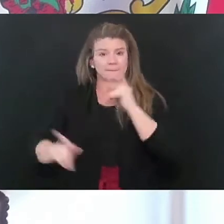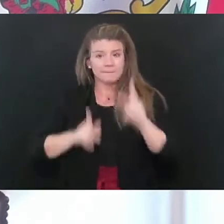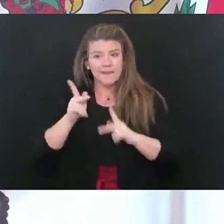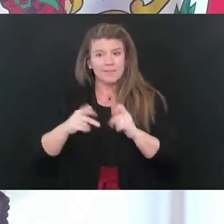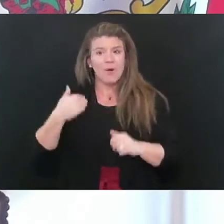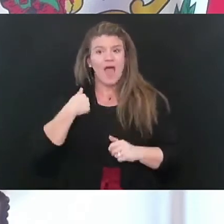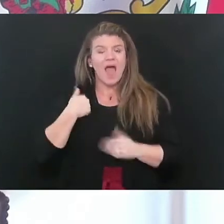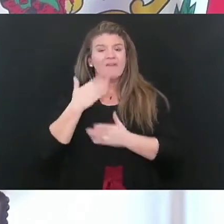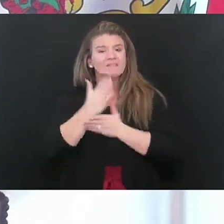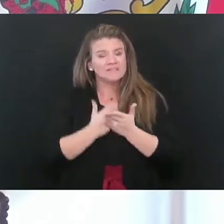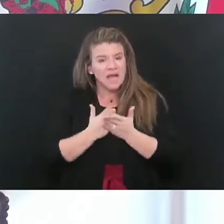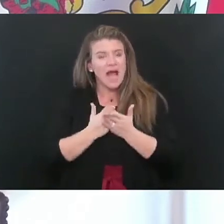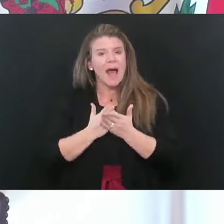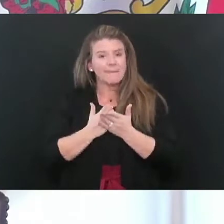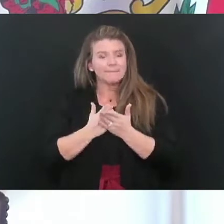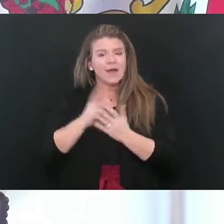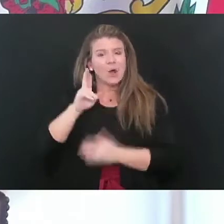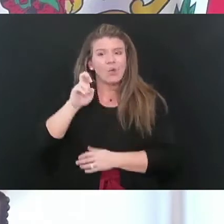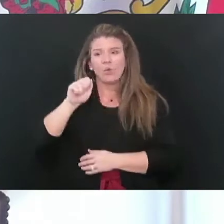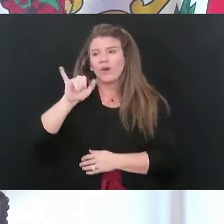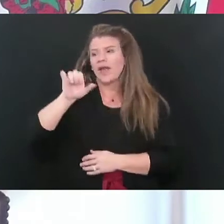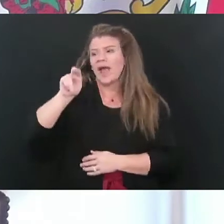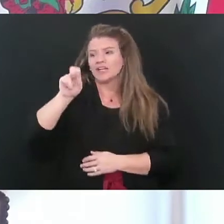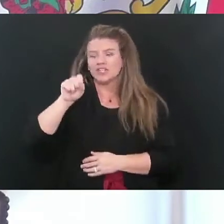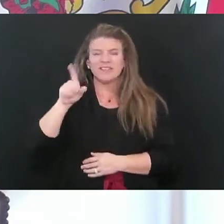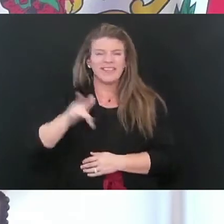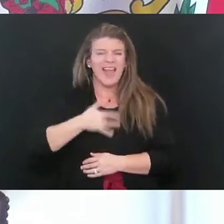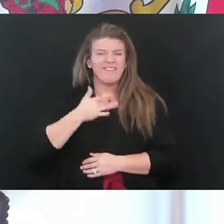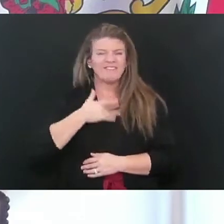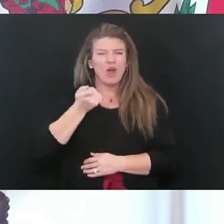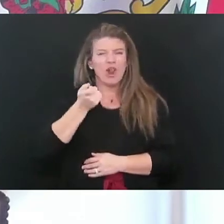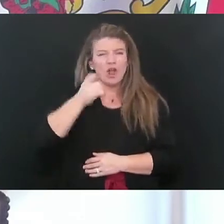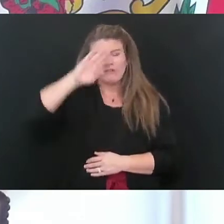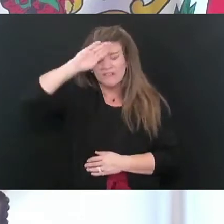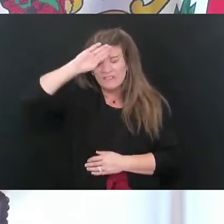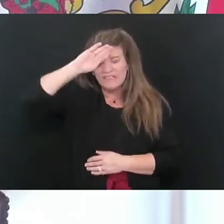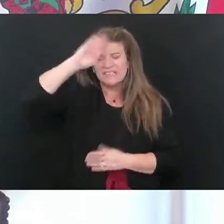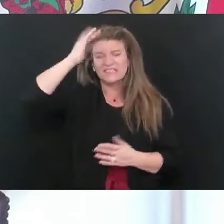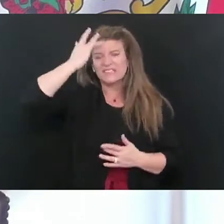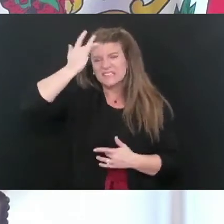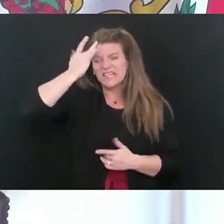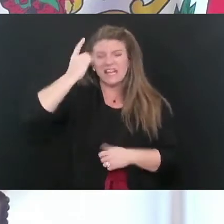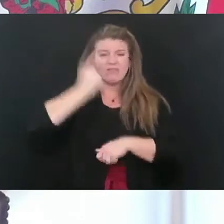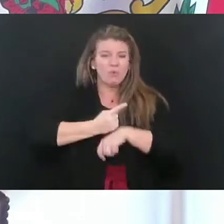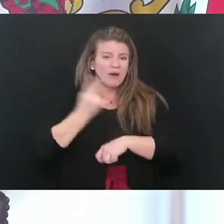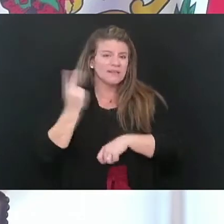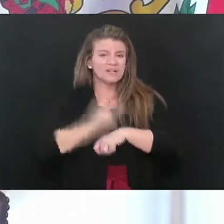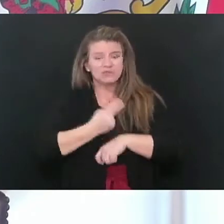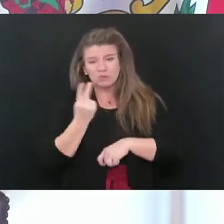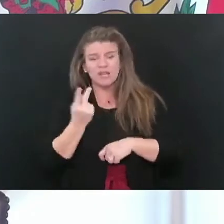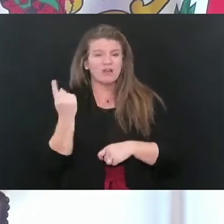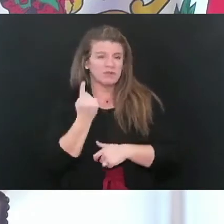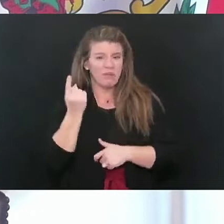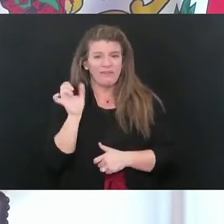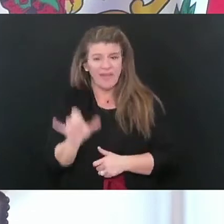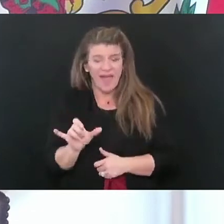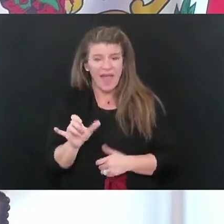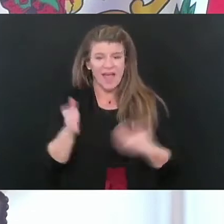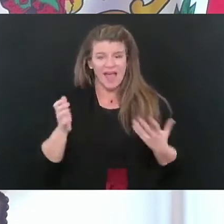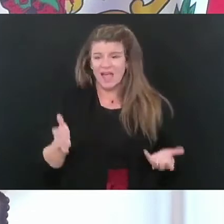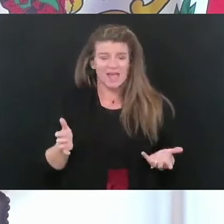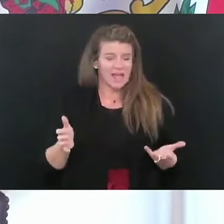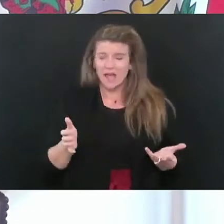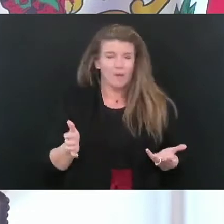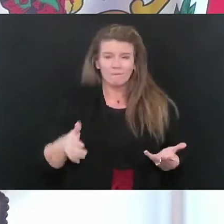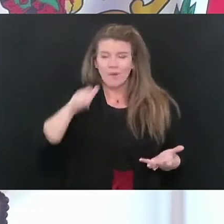adverse reactions to this, and they get a little bit feeling bad, and they get sick maybe for a little while and everything. But we don't